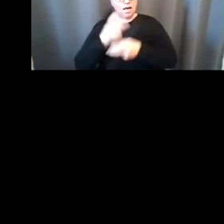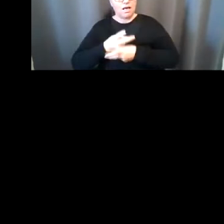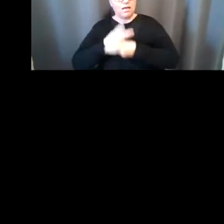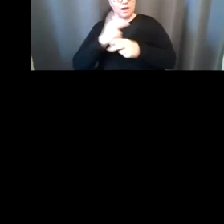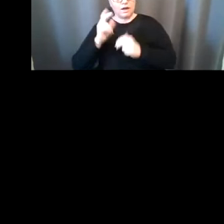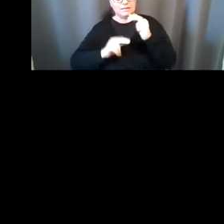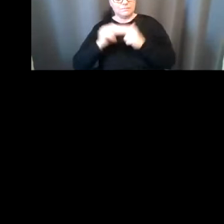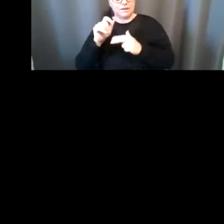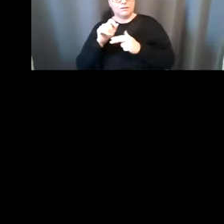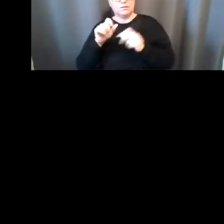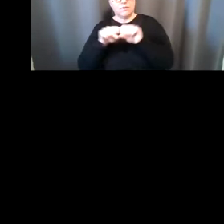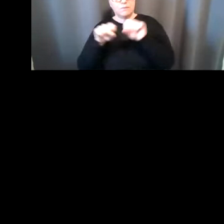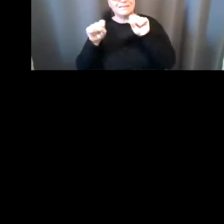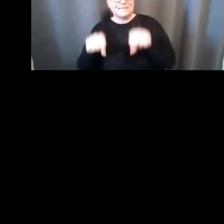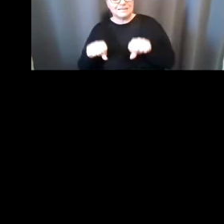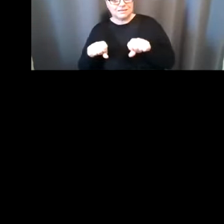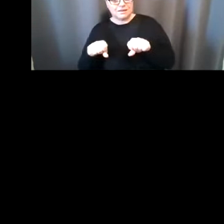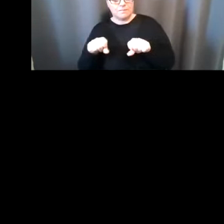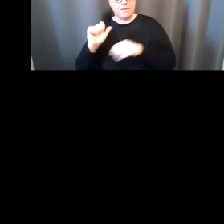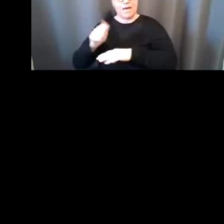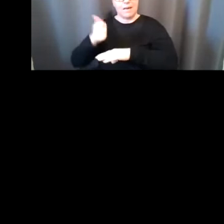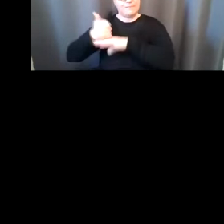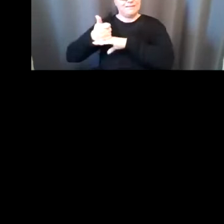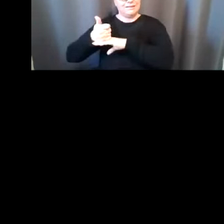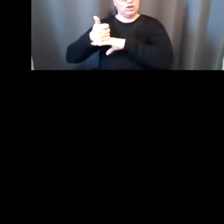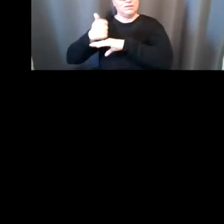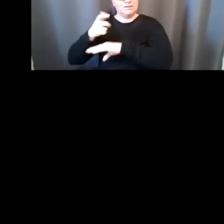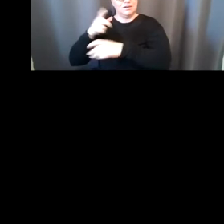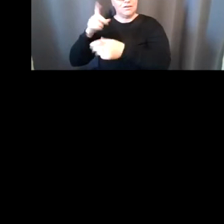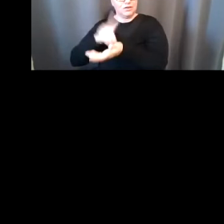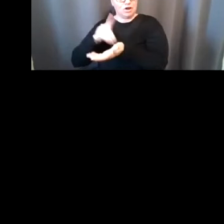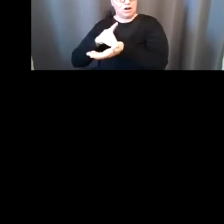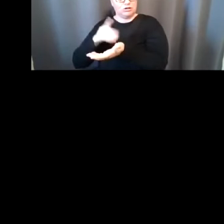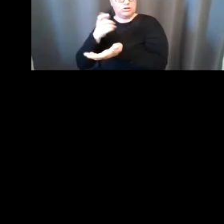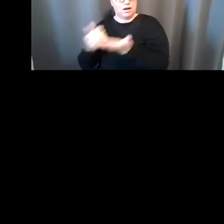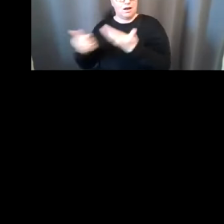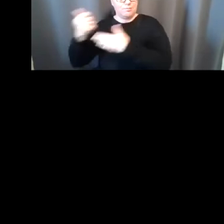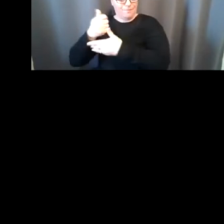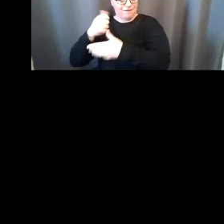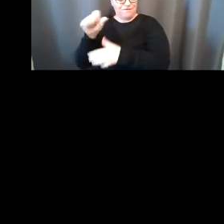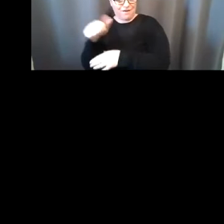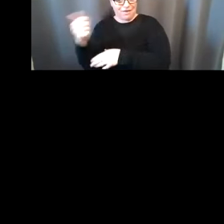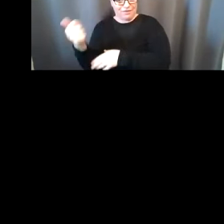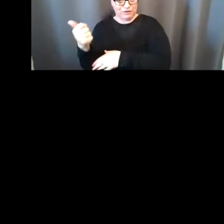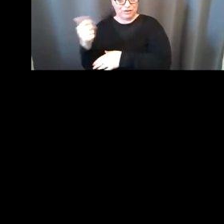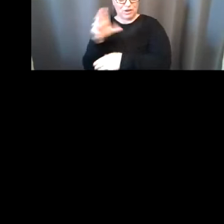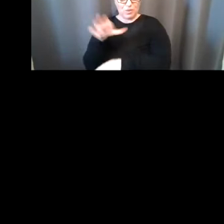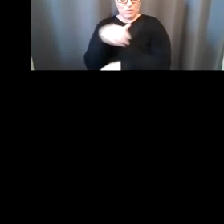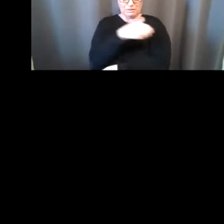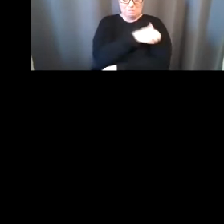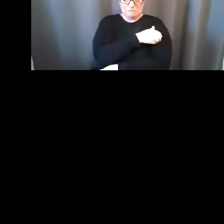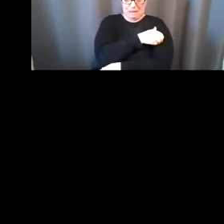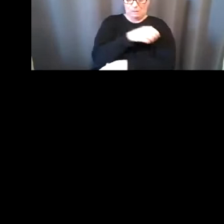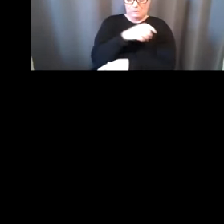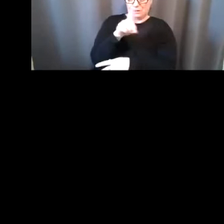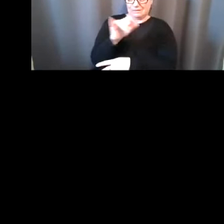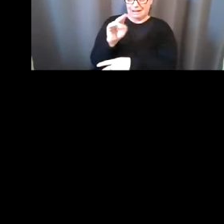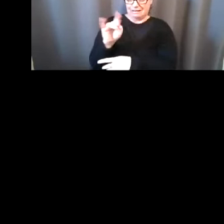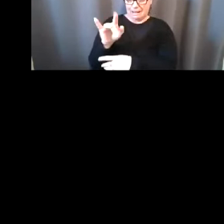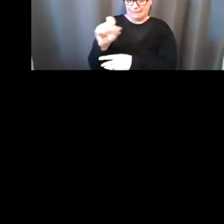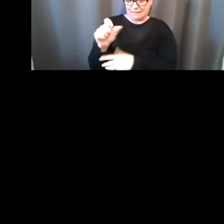of a system that positions the doctor above others. And those power dynamics, as much as we would like